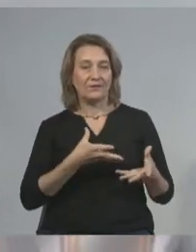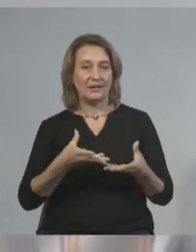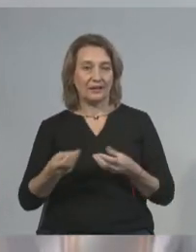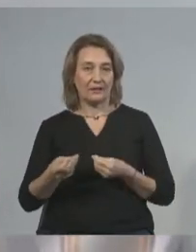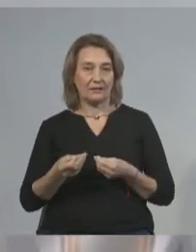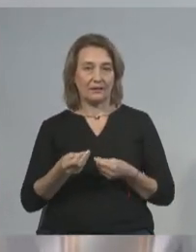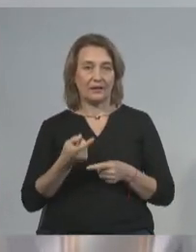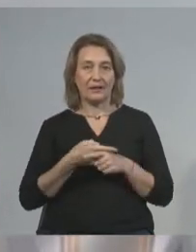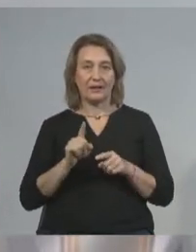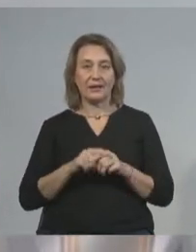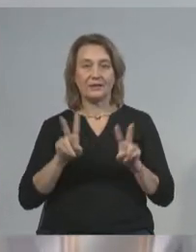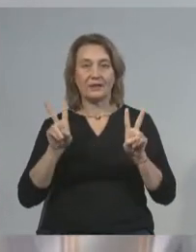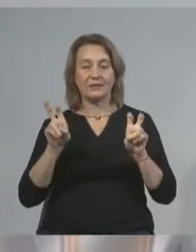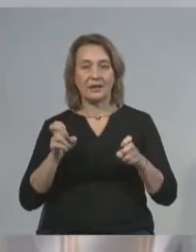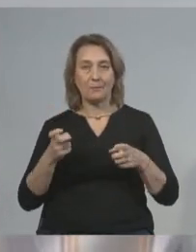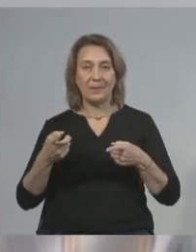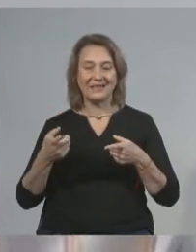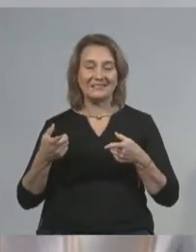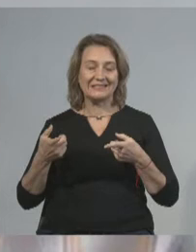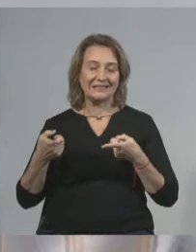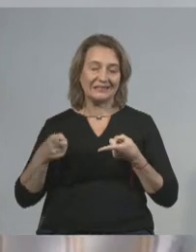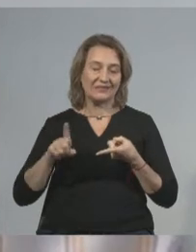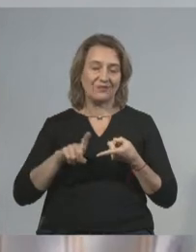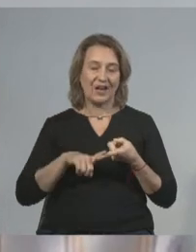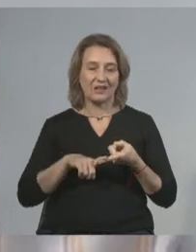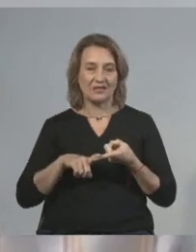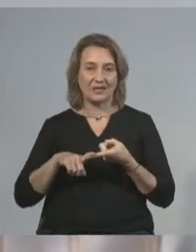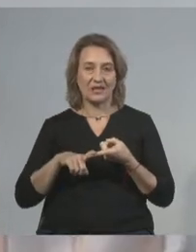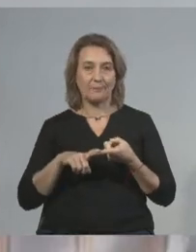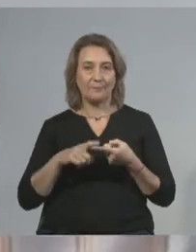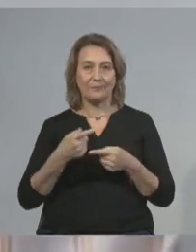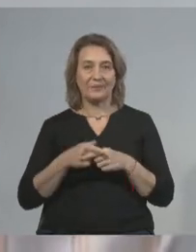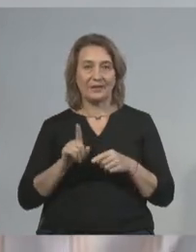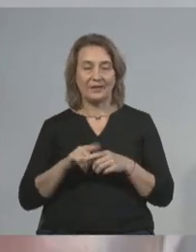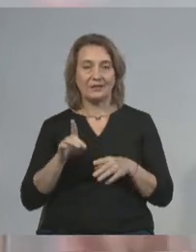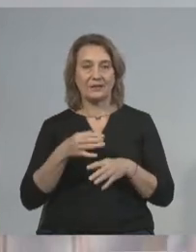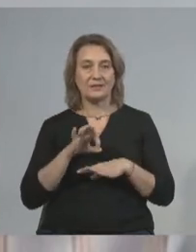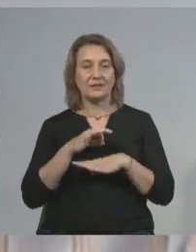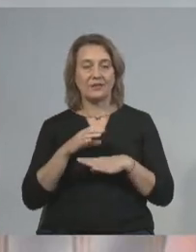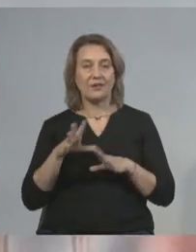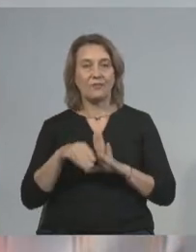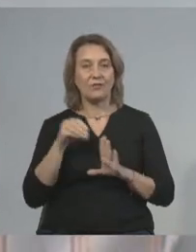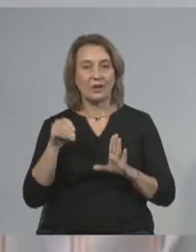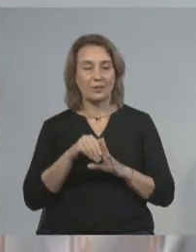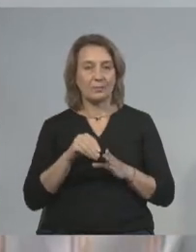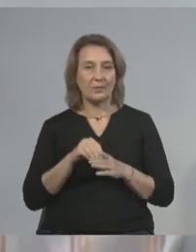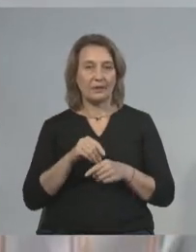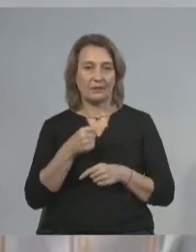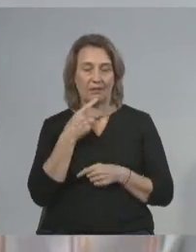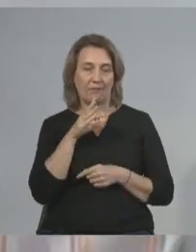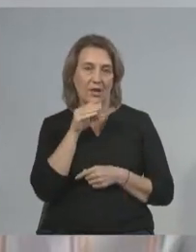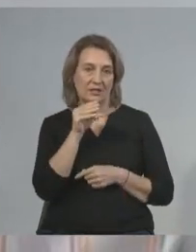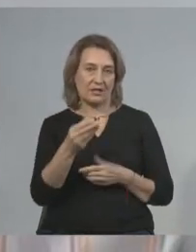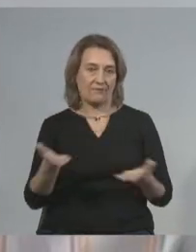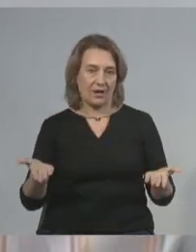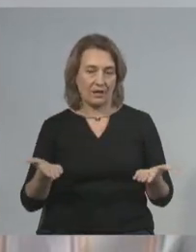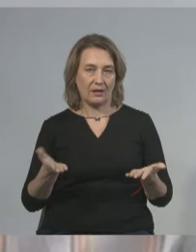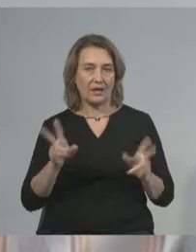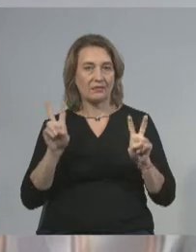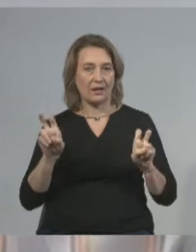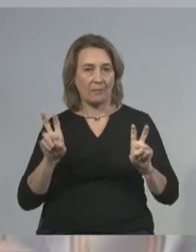agents of influence and we are to say that this topic is also connected with electoral processes is the language